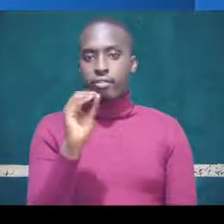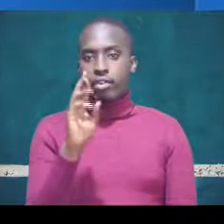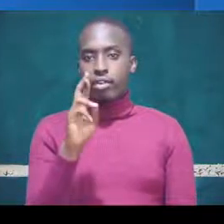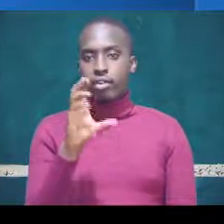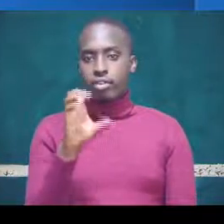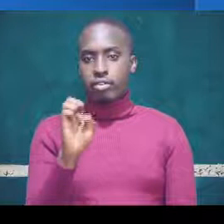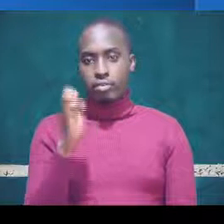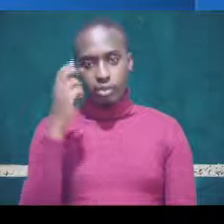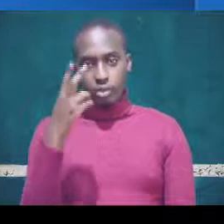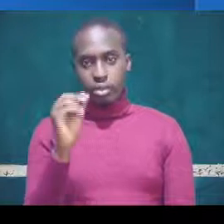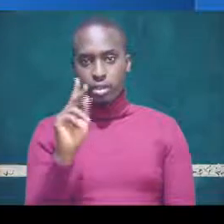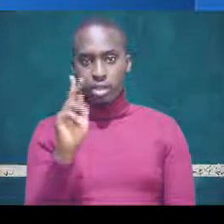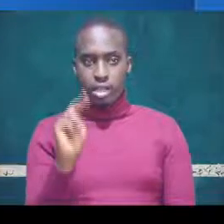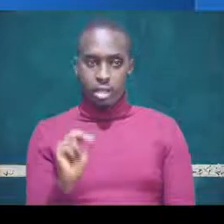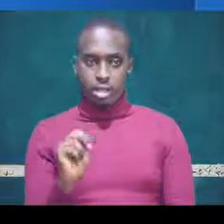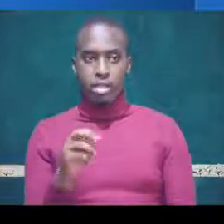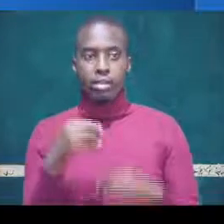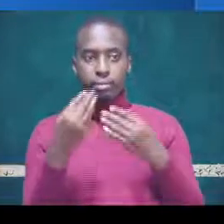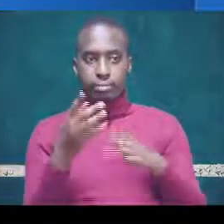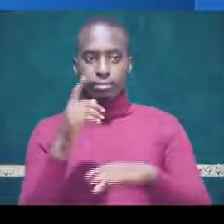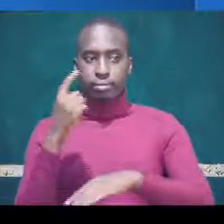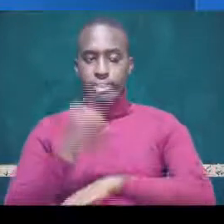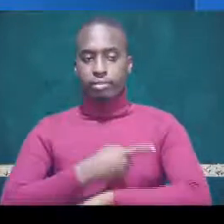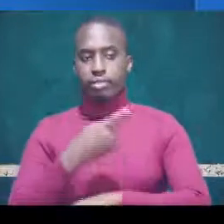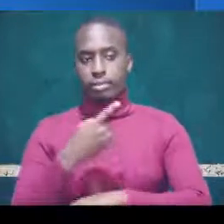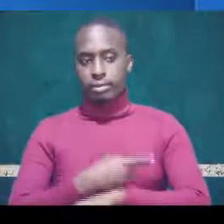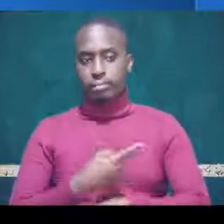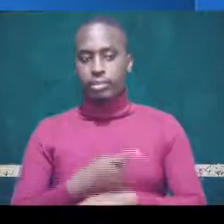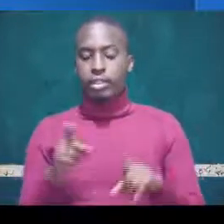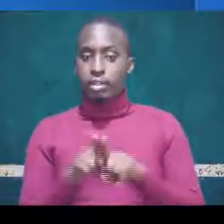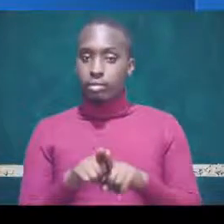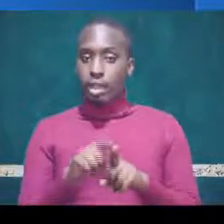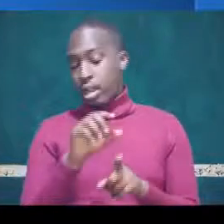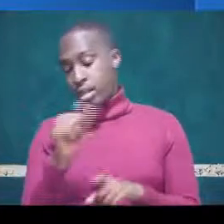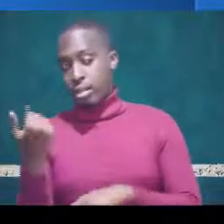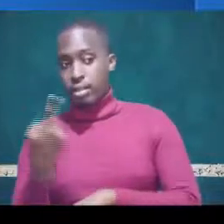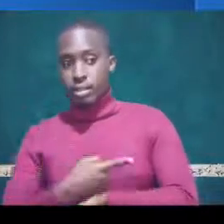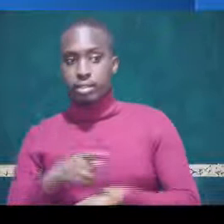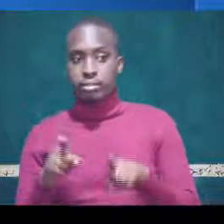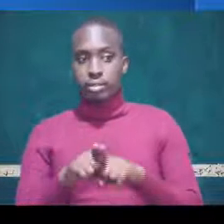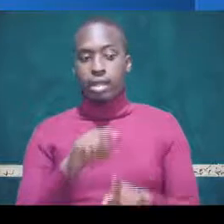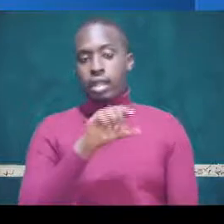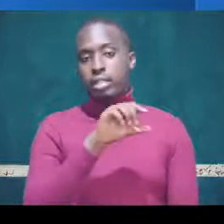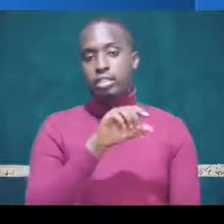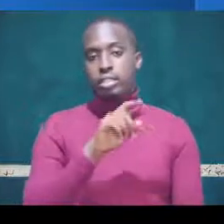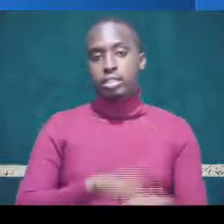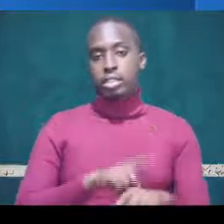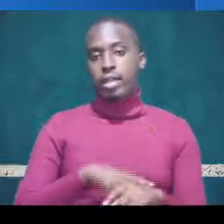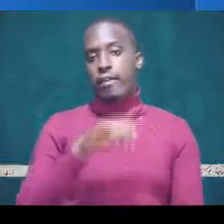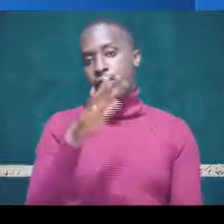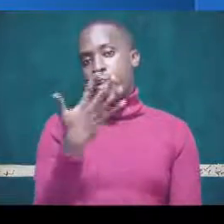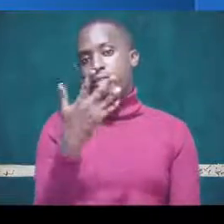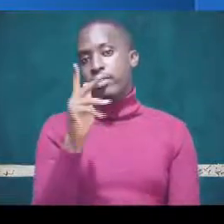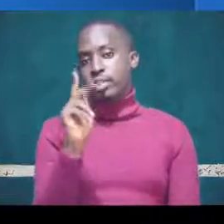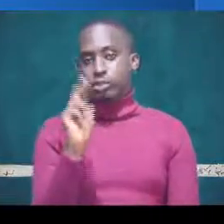day. On that day, the total friction force on the tractor was 5 kilonewtons. So what does